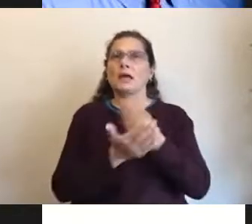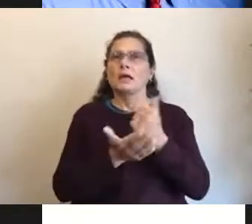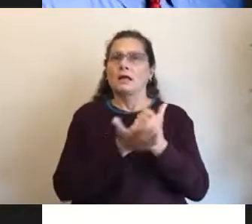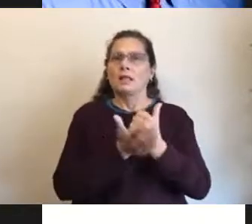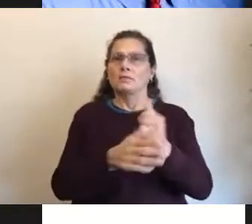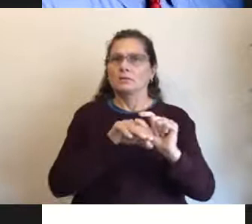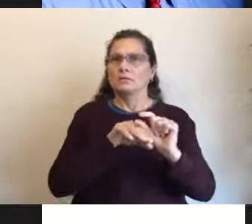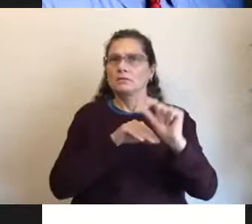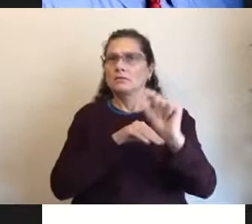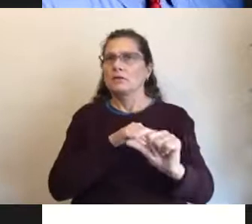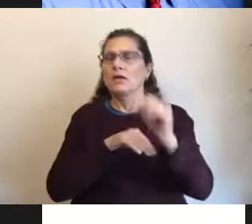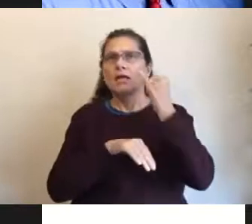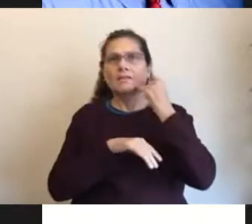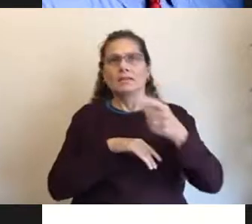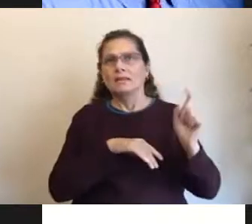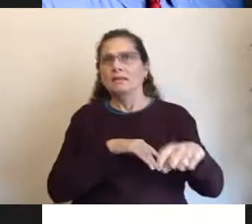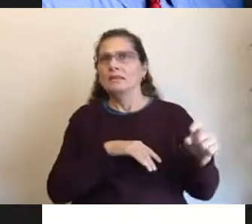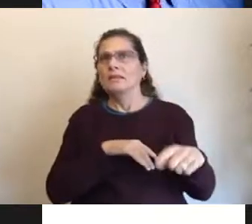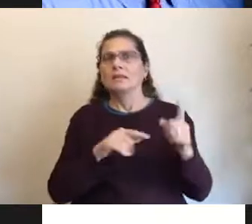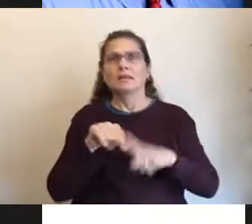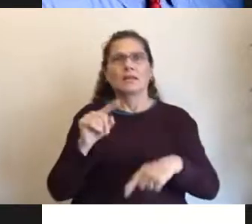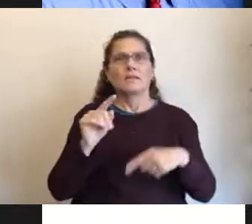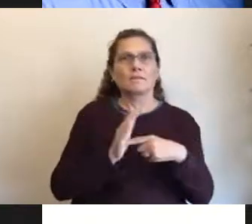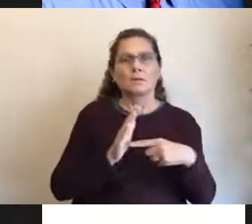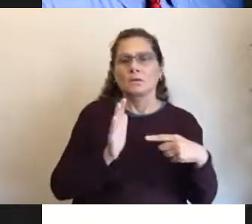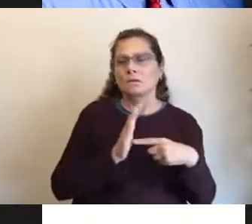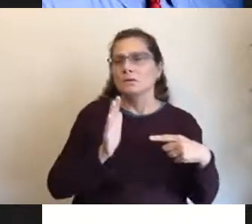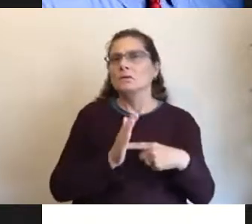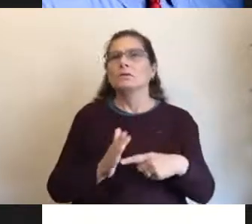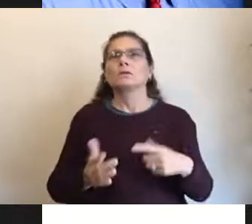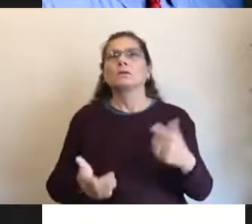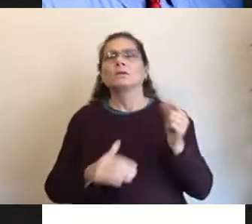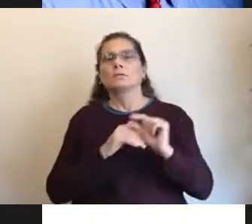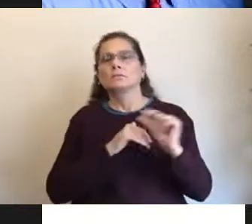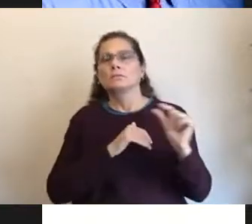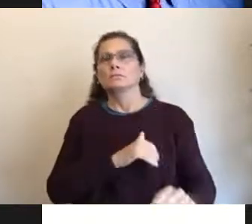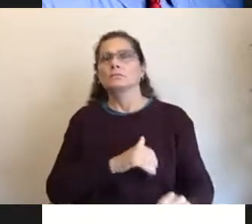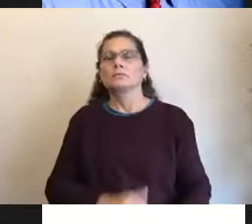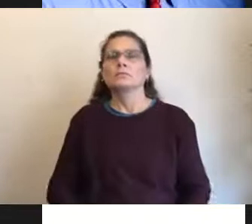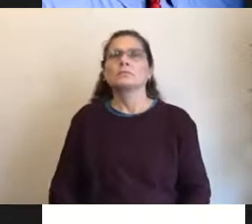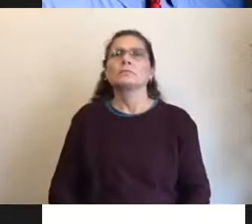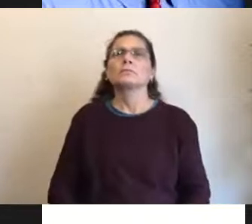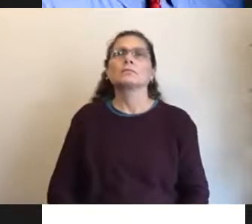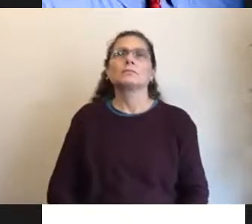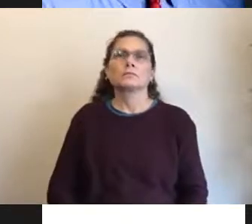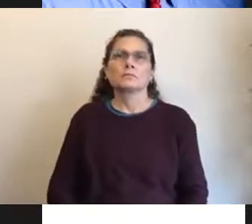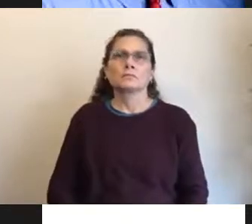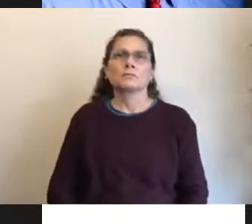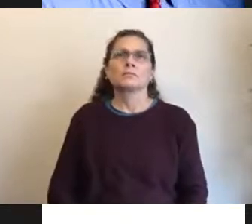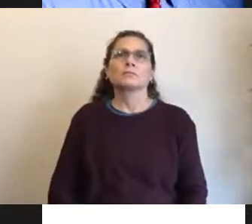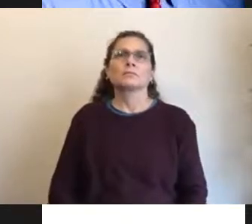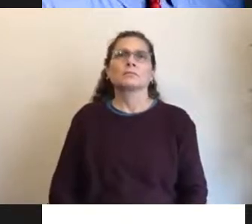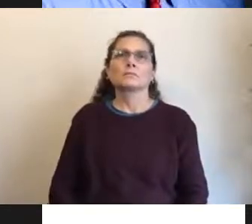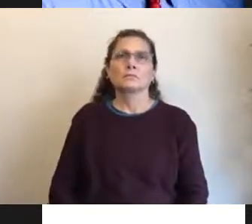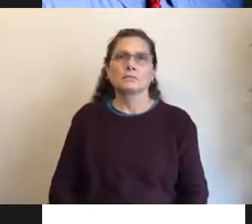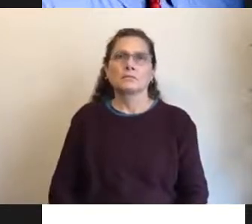10 individuals in Milwaukee County who get their insurance through healthcare.gov receive support for low costs and